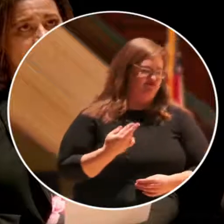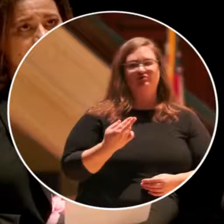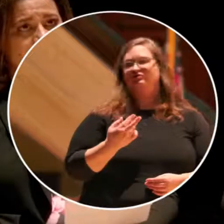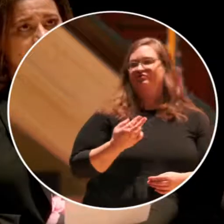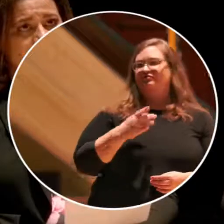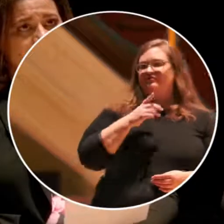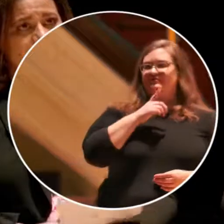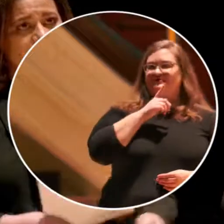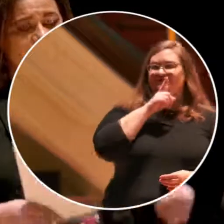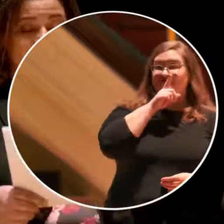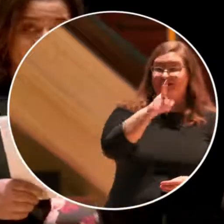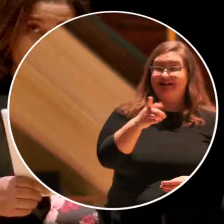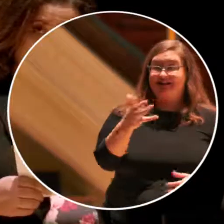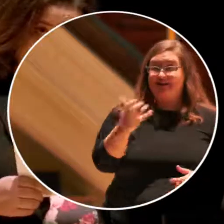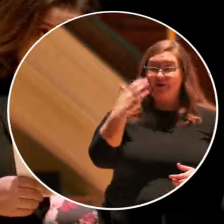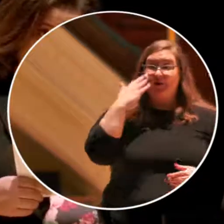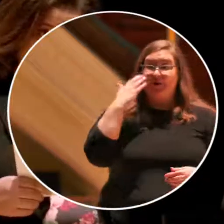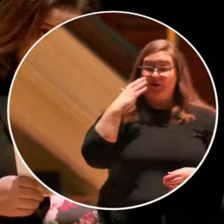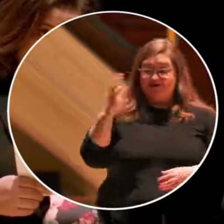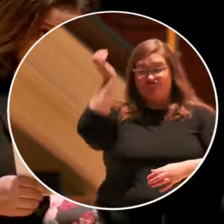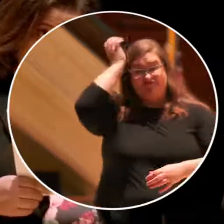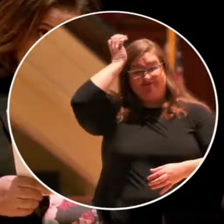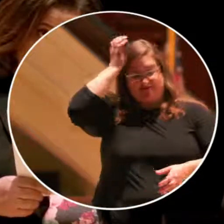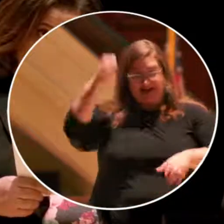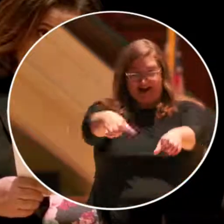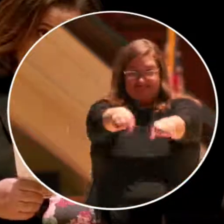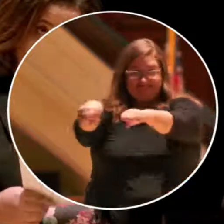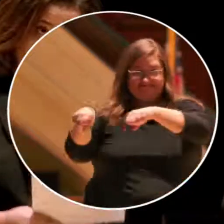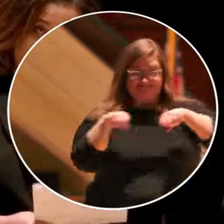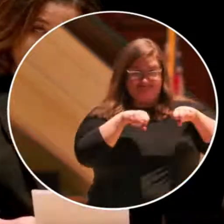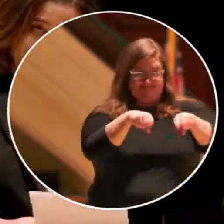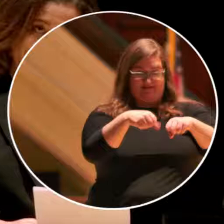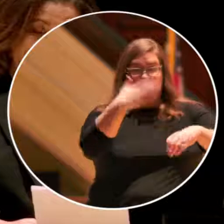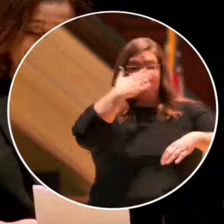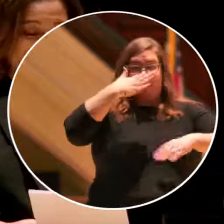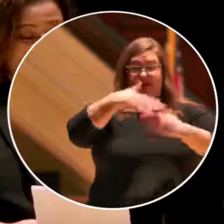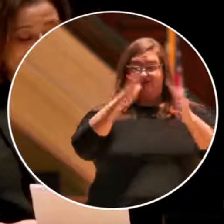remember to come and pull those trash cans around every Thursday.